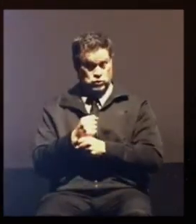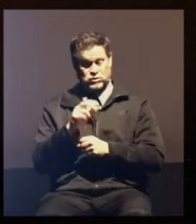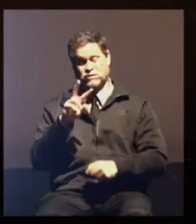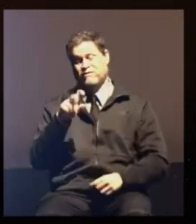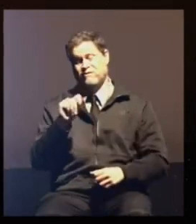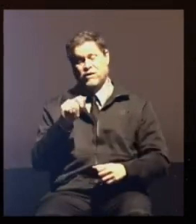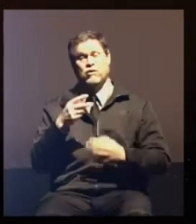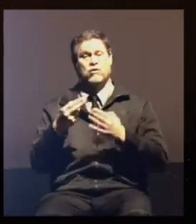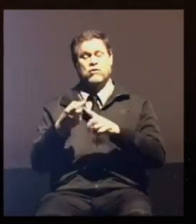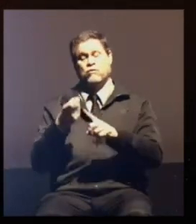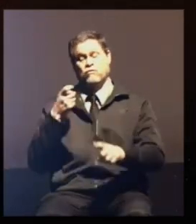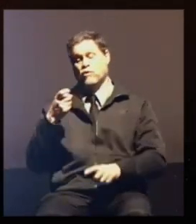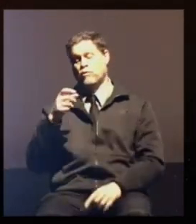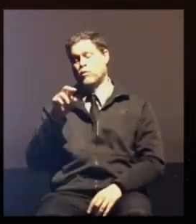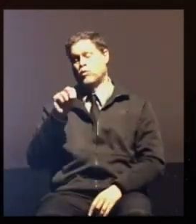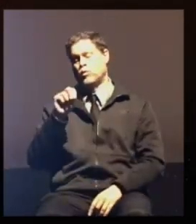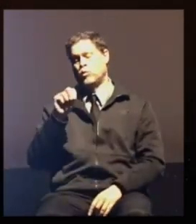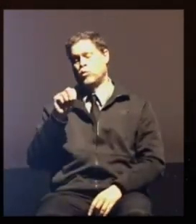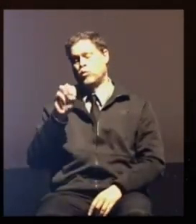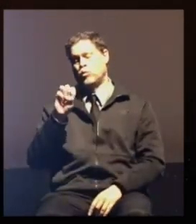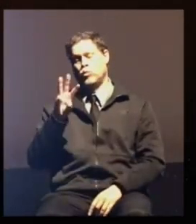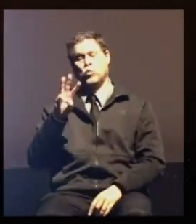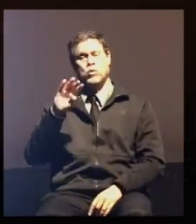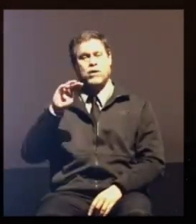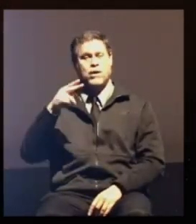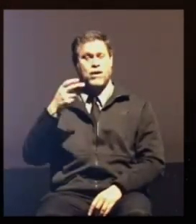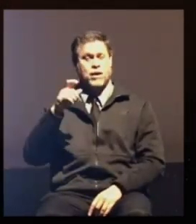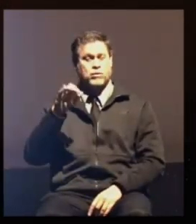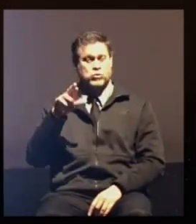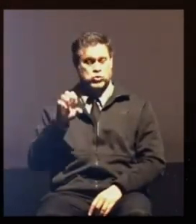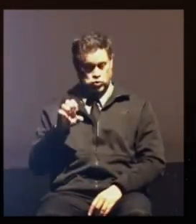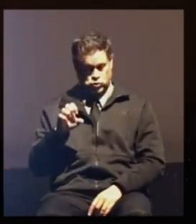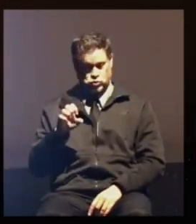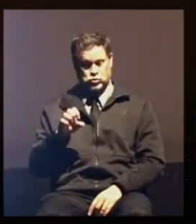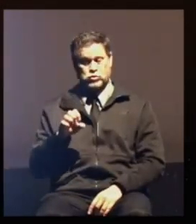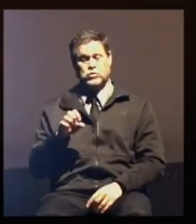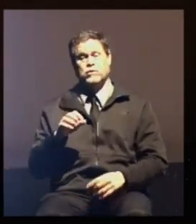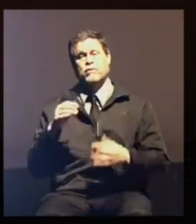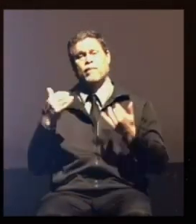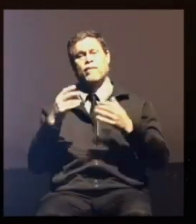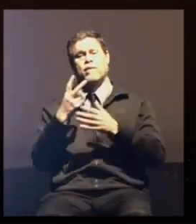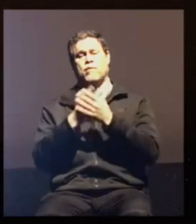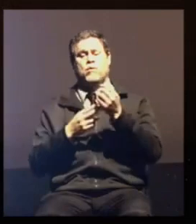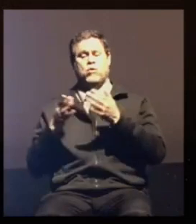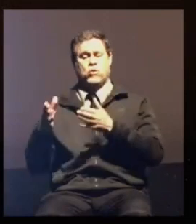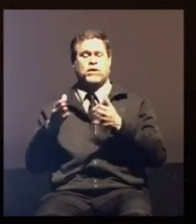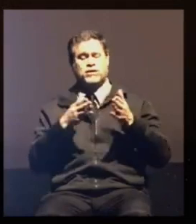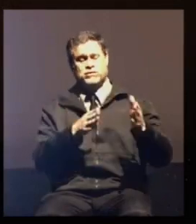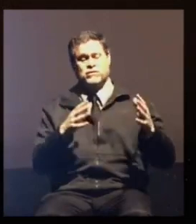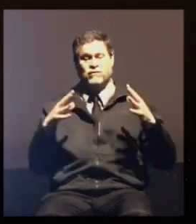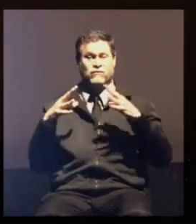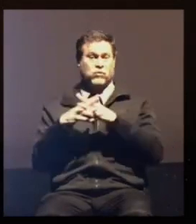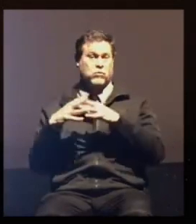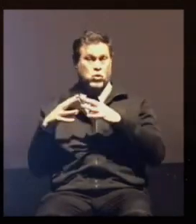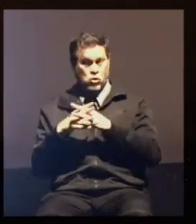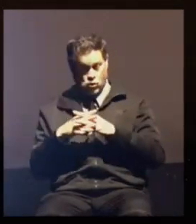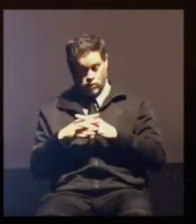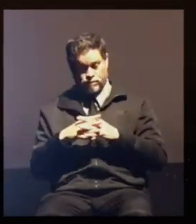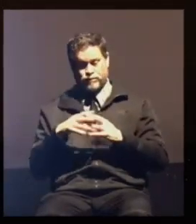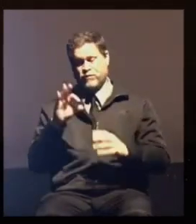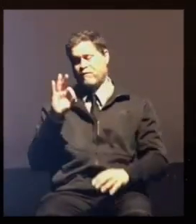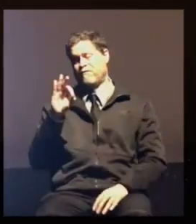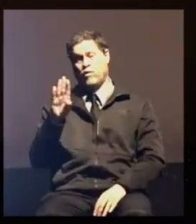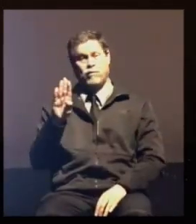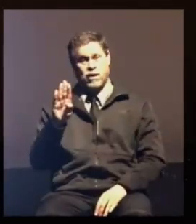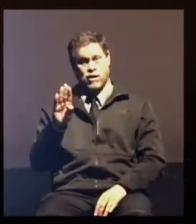He is from New Hampshire, was a tough young guy, played both ways in football, fullback